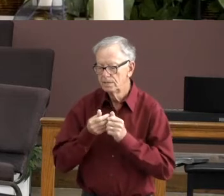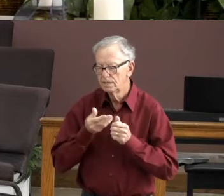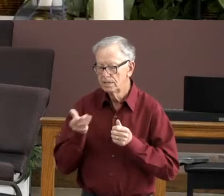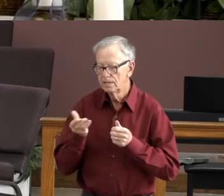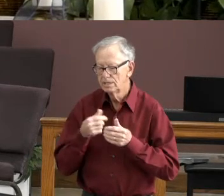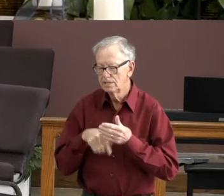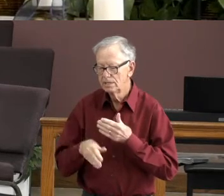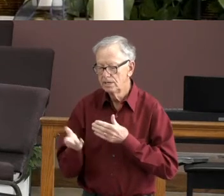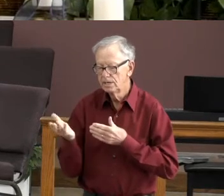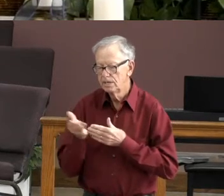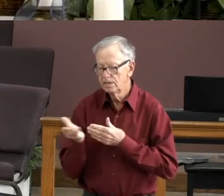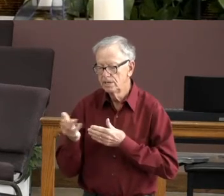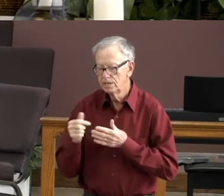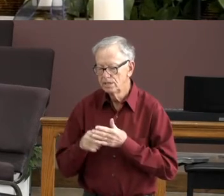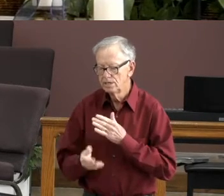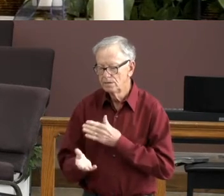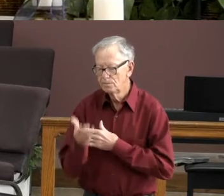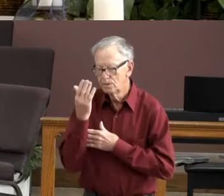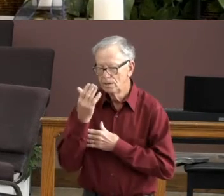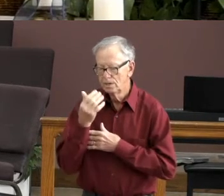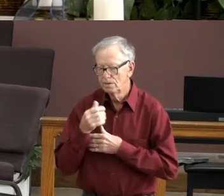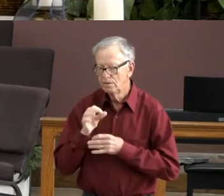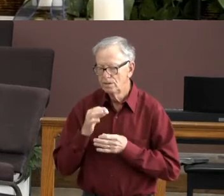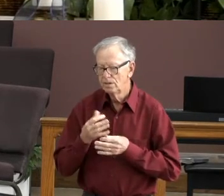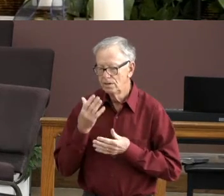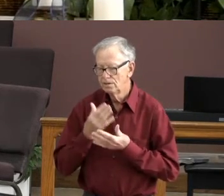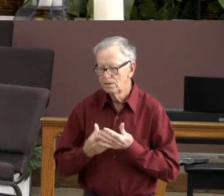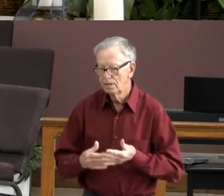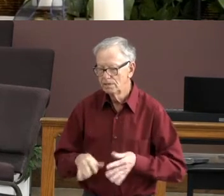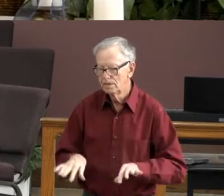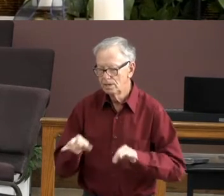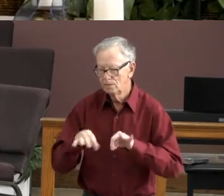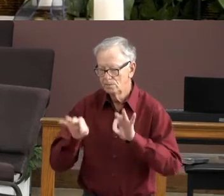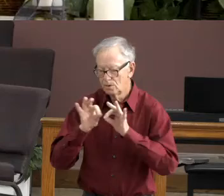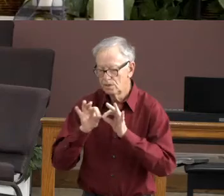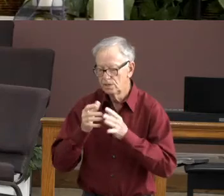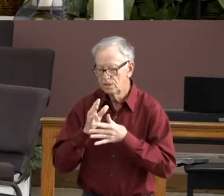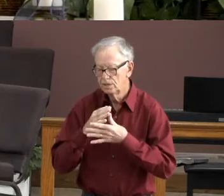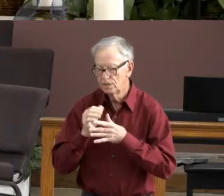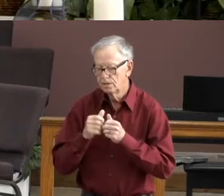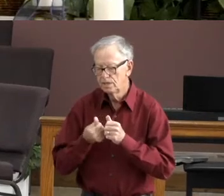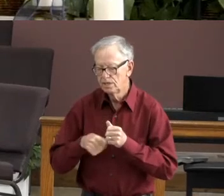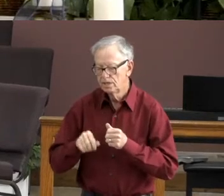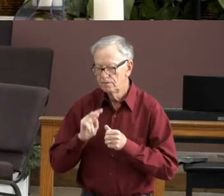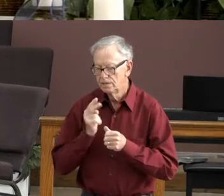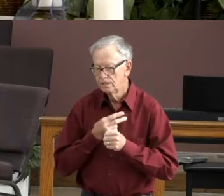morning, that you have something important to share with each and every one of us this day.